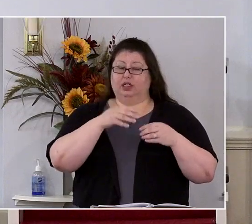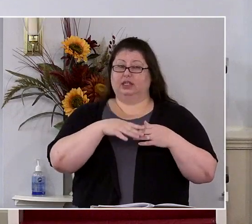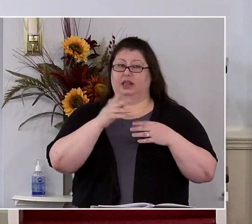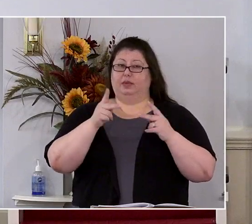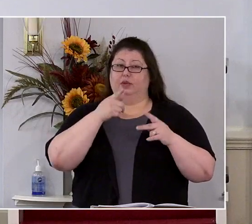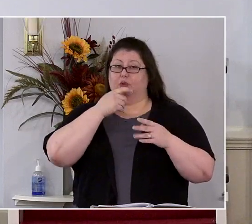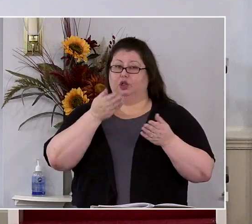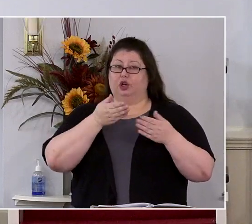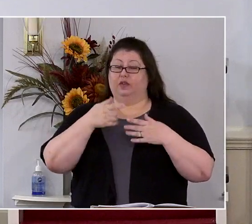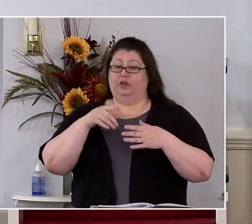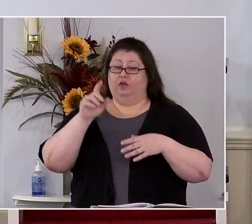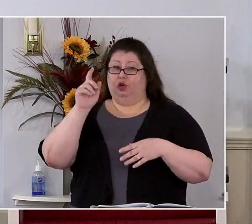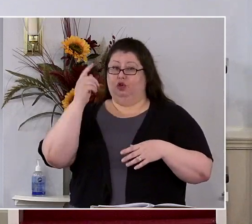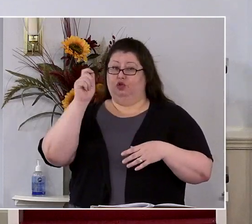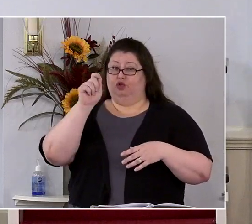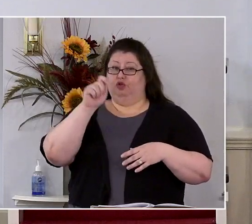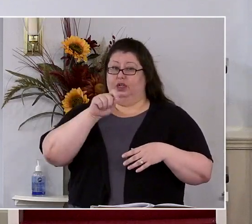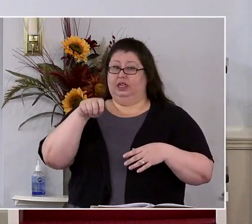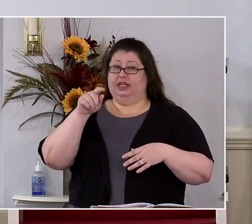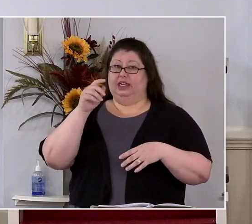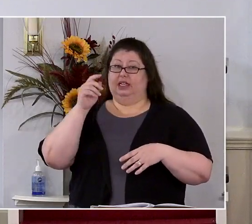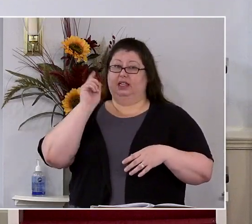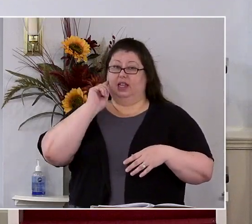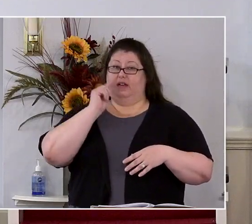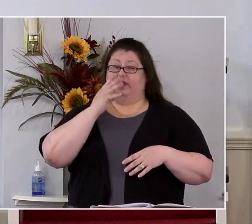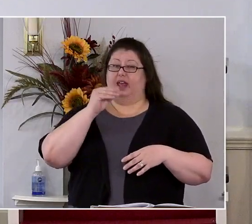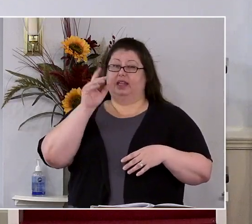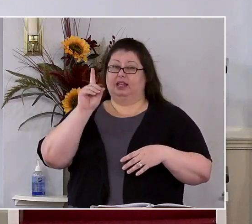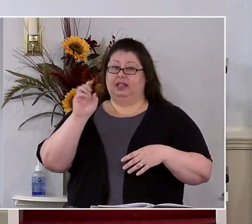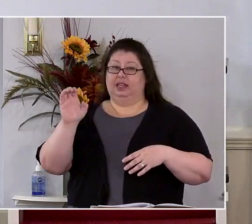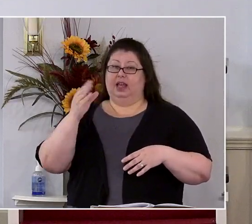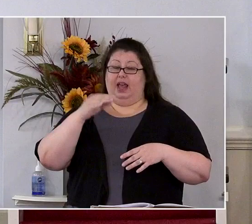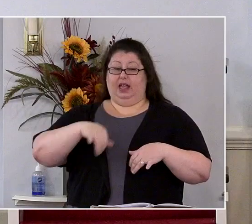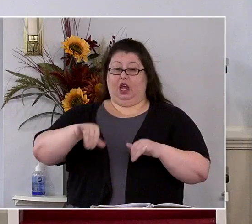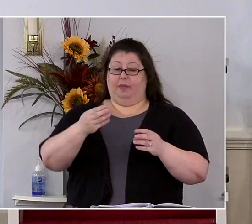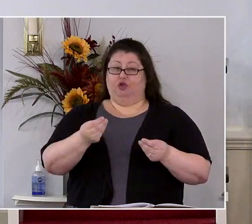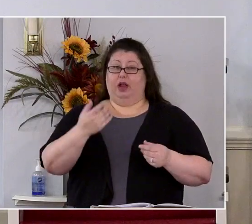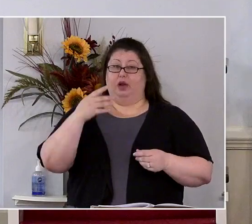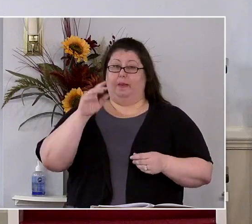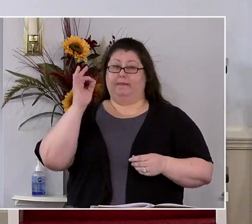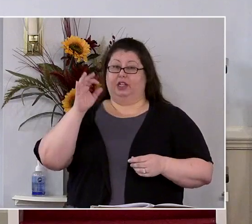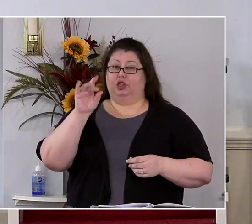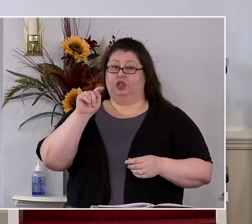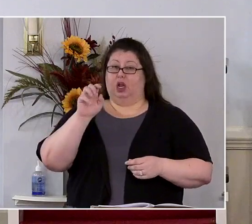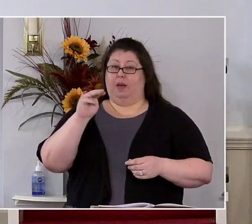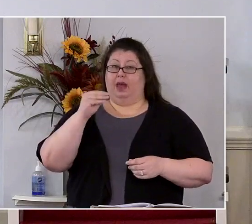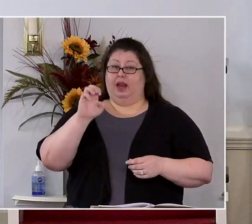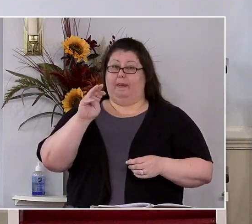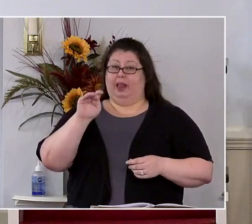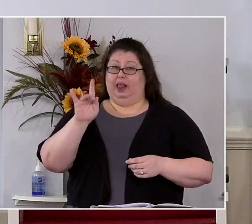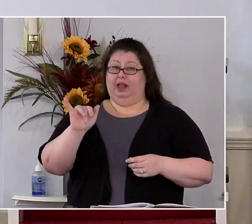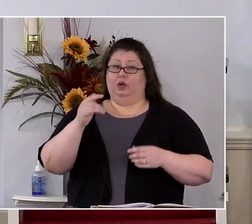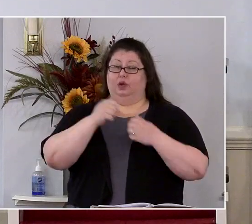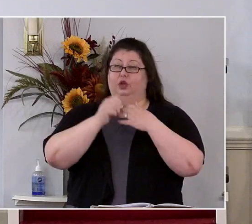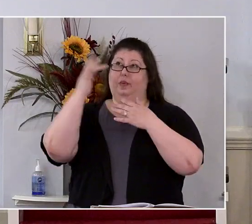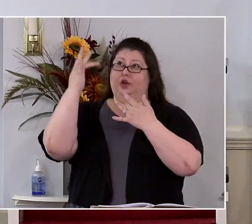Trinity Deaf and D, and Common Ground, Pastor Tom and Emily, Lord, in your